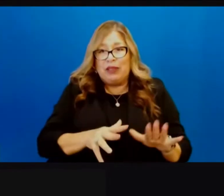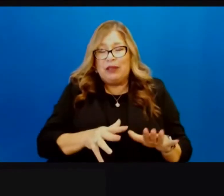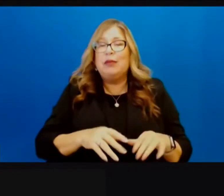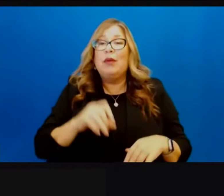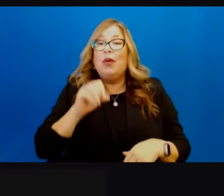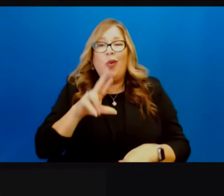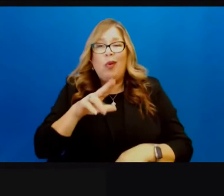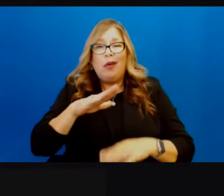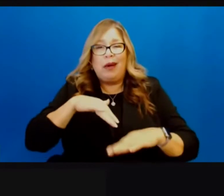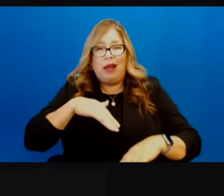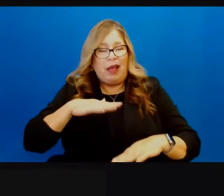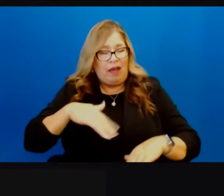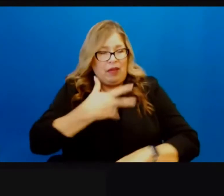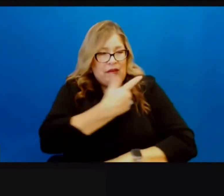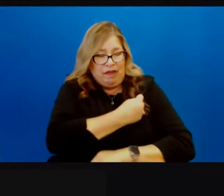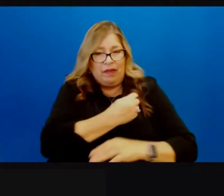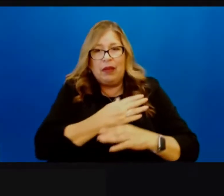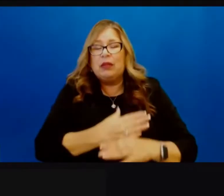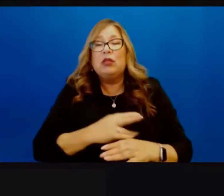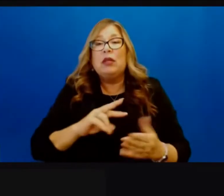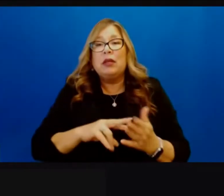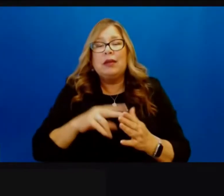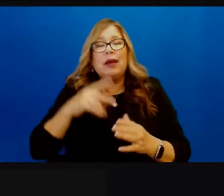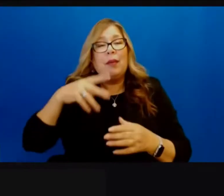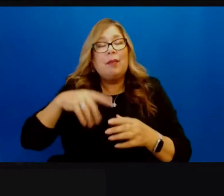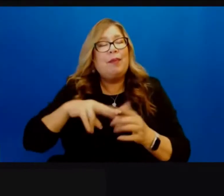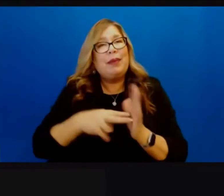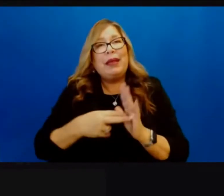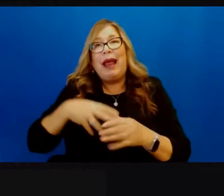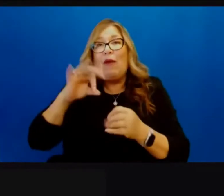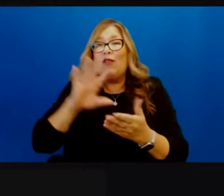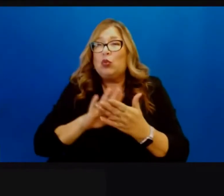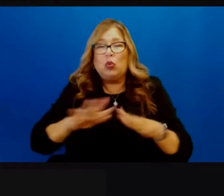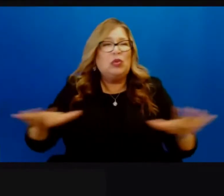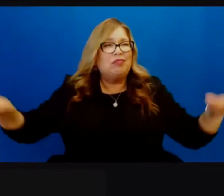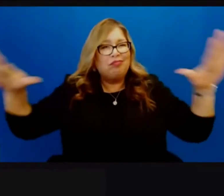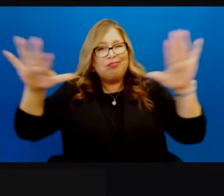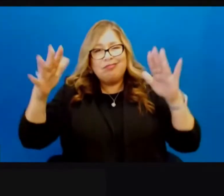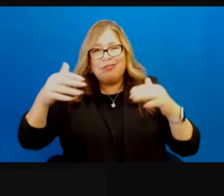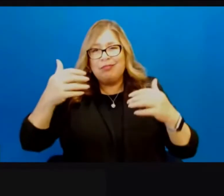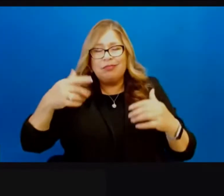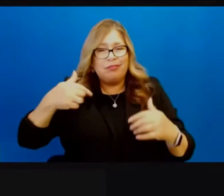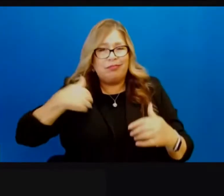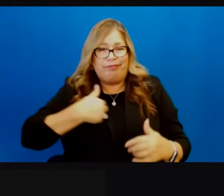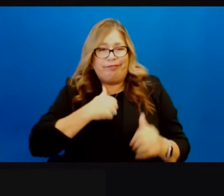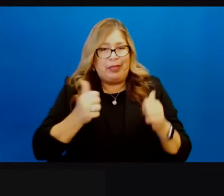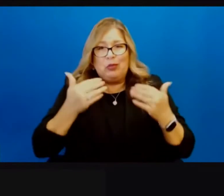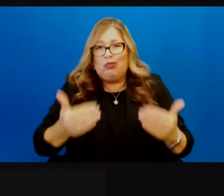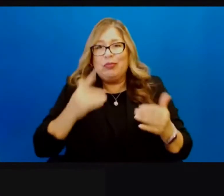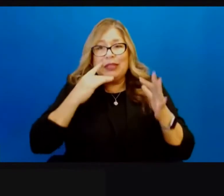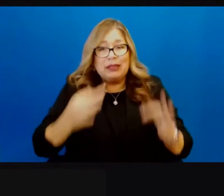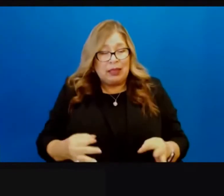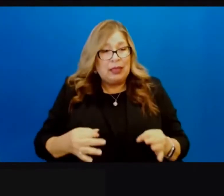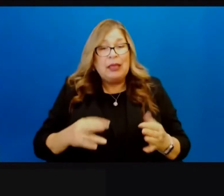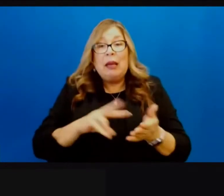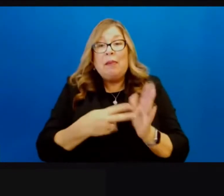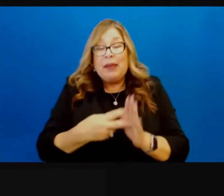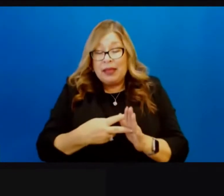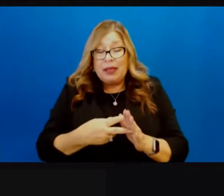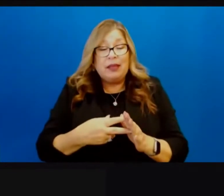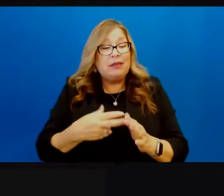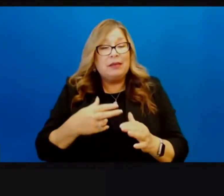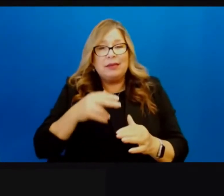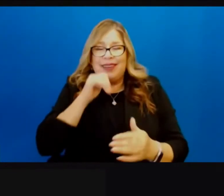rule outside of schools goes away, so the kids, can go to the grocery or the